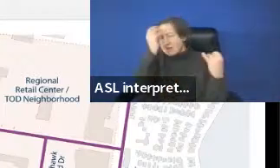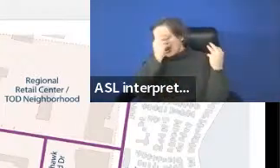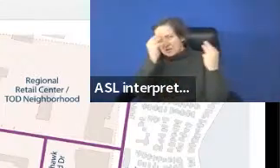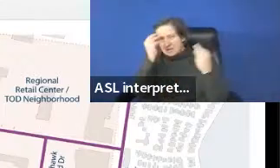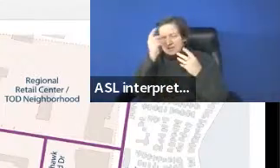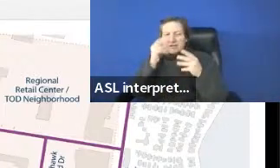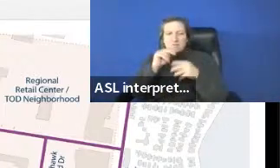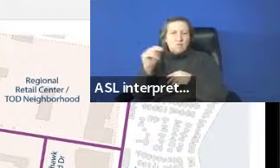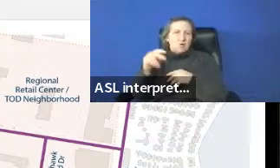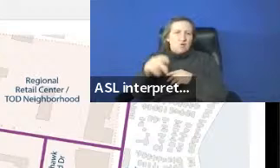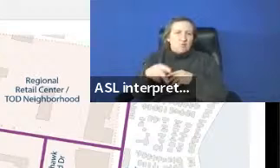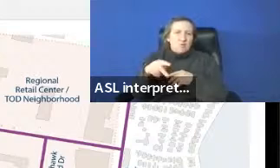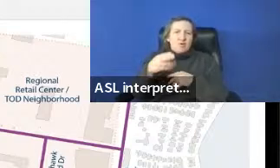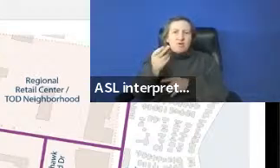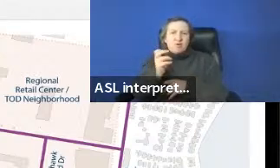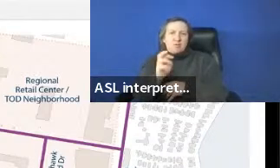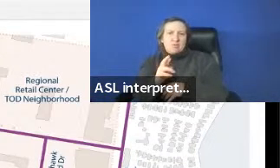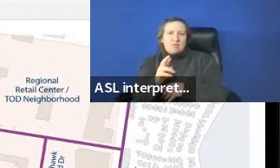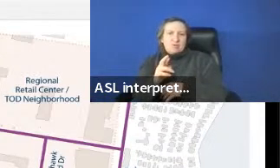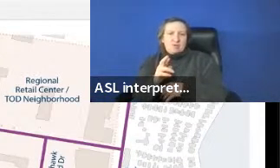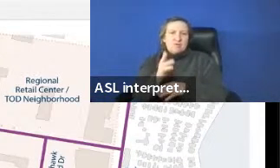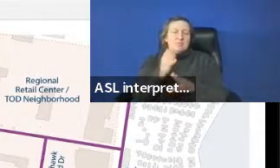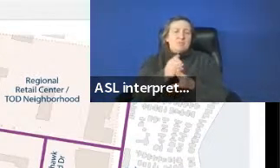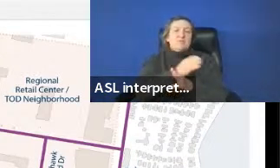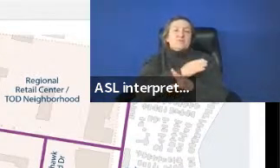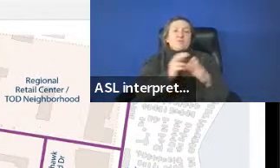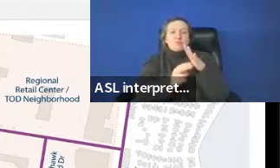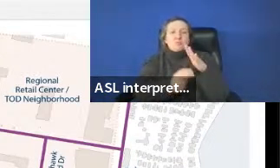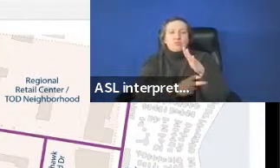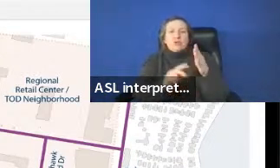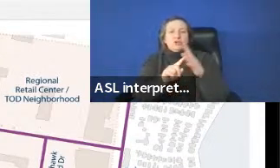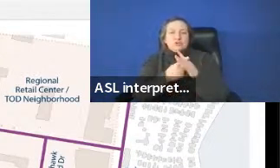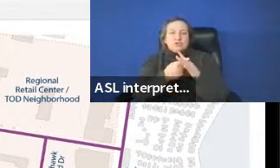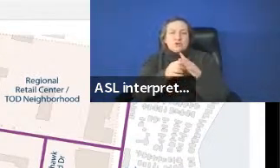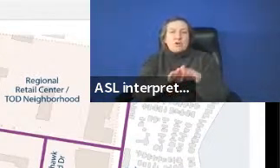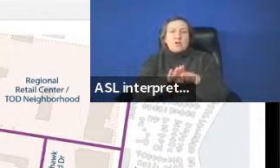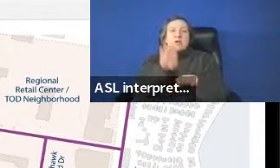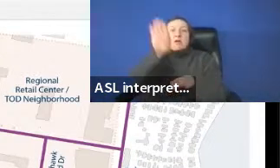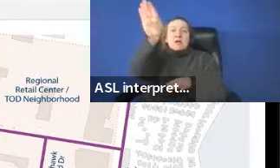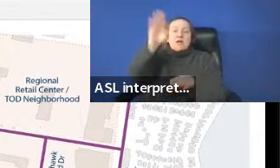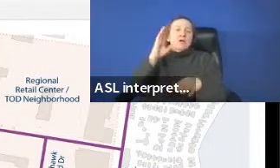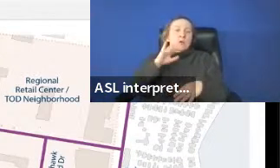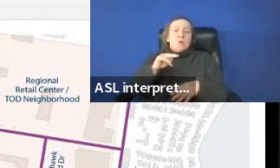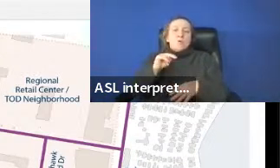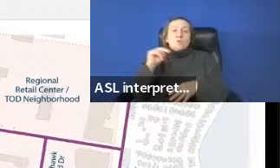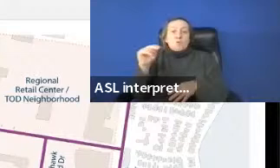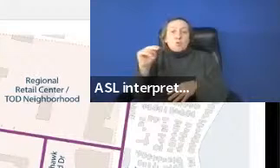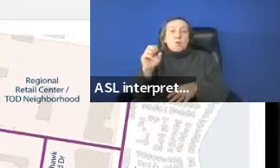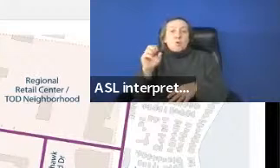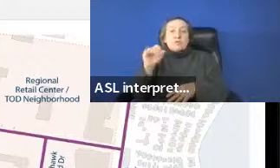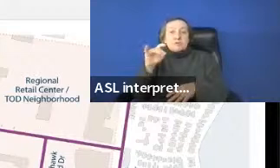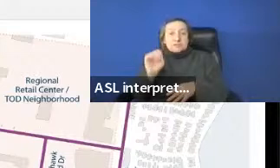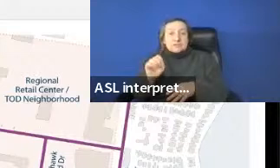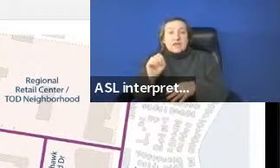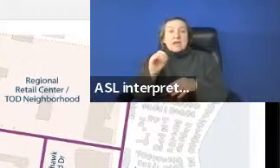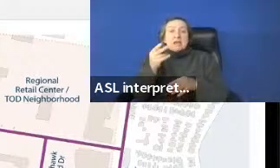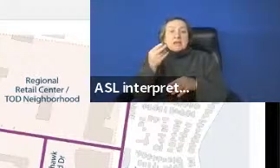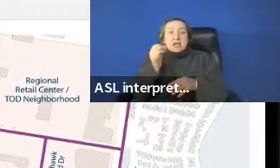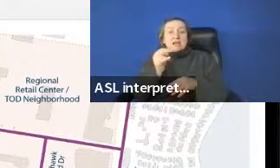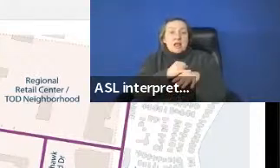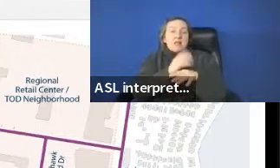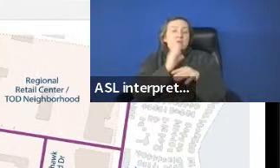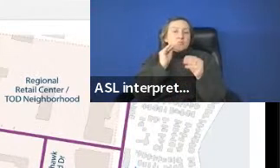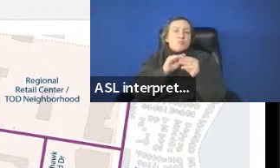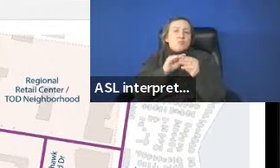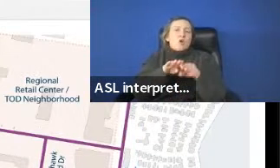Portland Harbor before the bridge starts climbing. We know on the north side of Hayden Island, it's going to be a lot higher. It has to be.